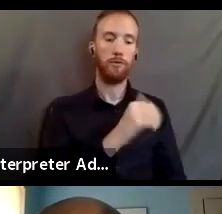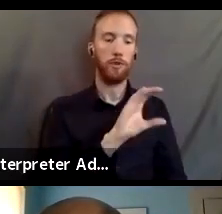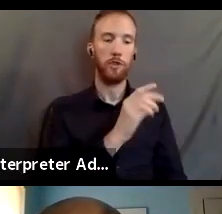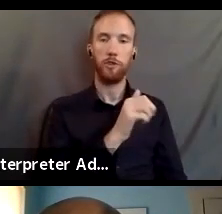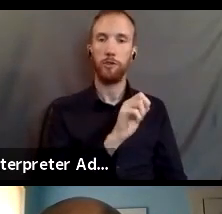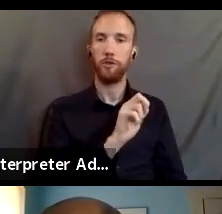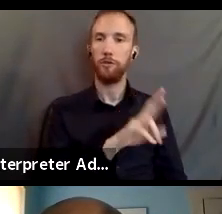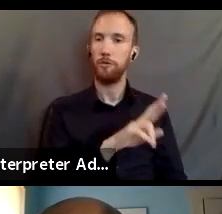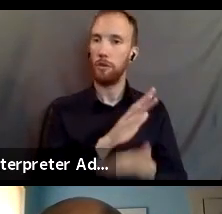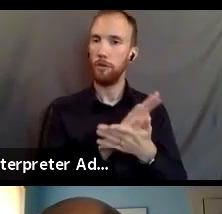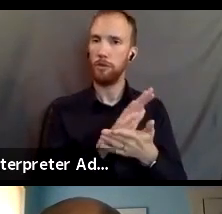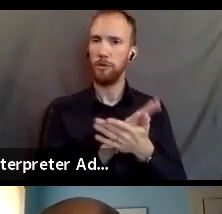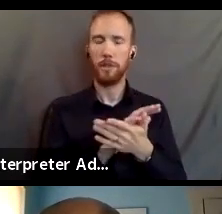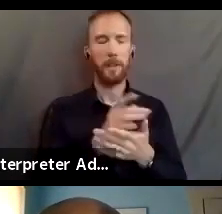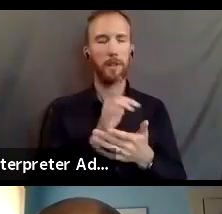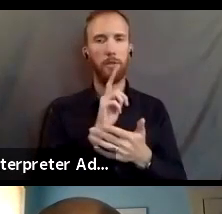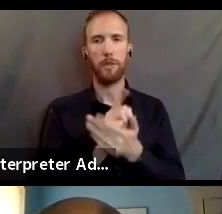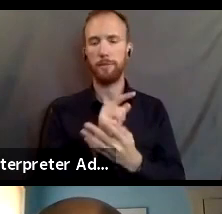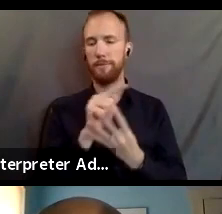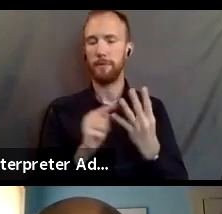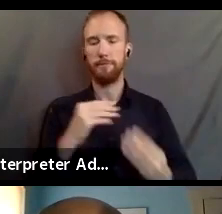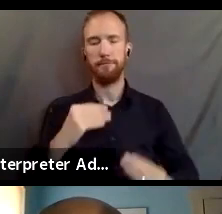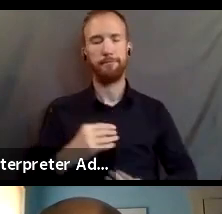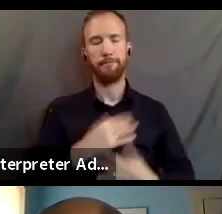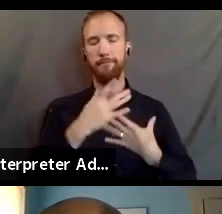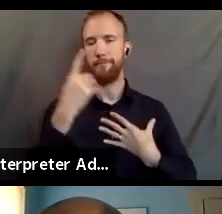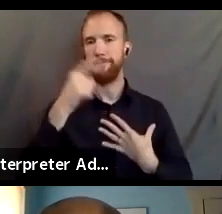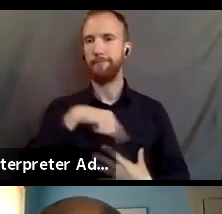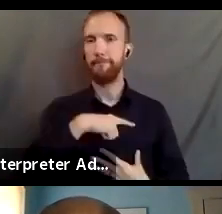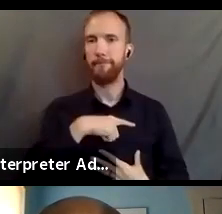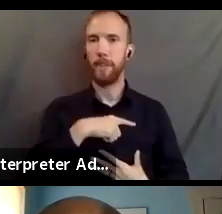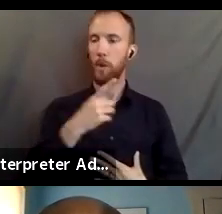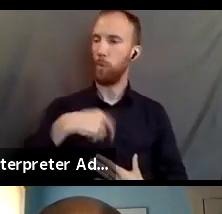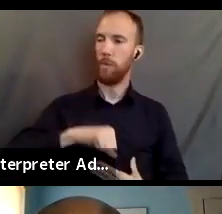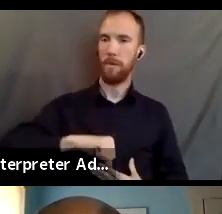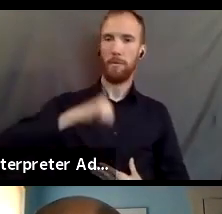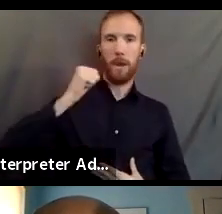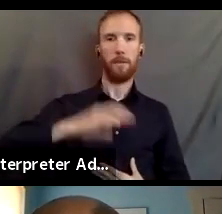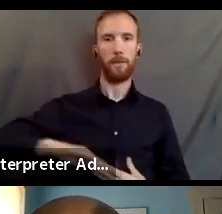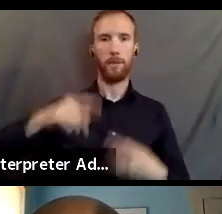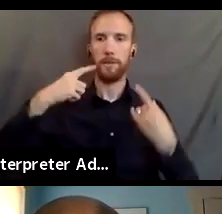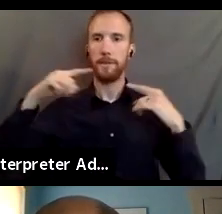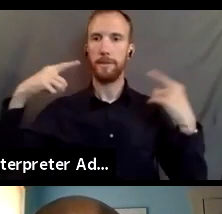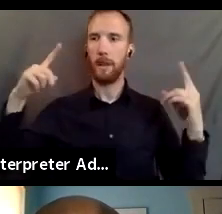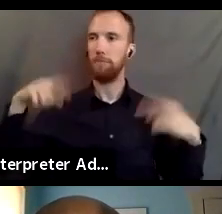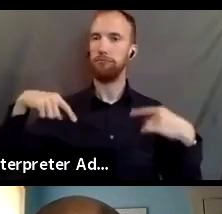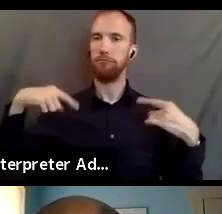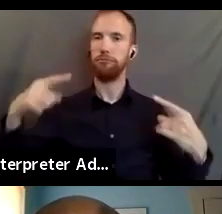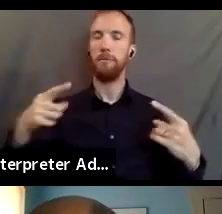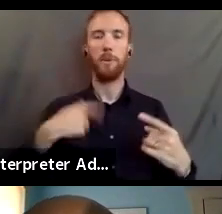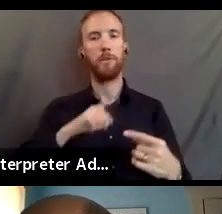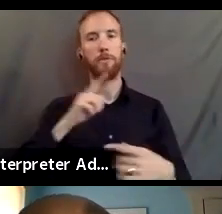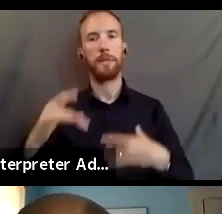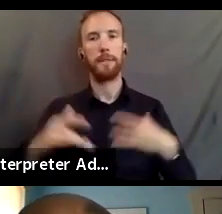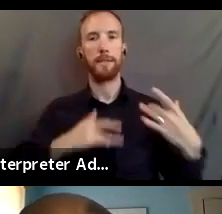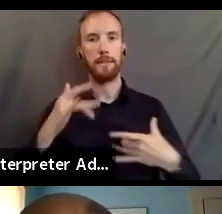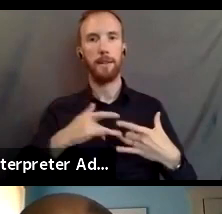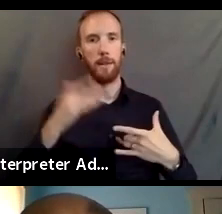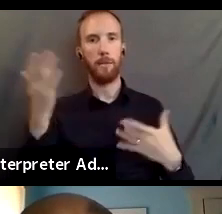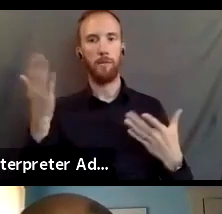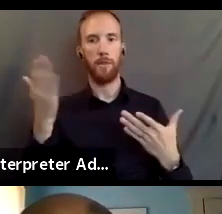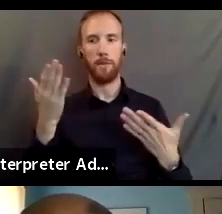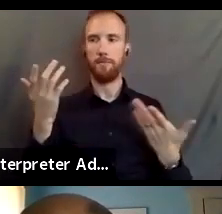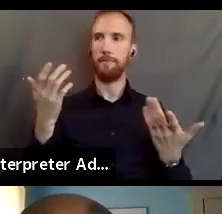inspiration for all of us they make us proud of their achievements and we are very excited of what is to come ahead for